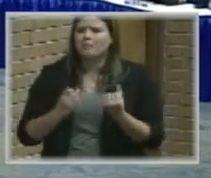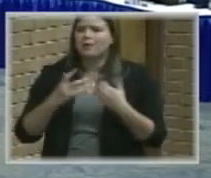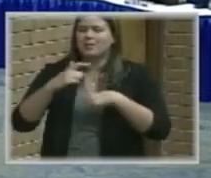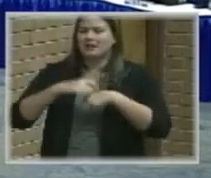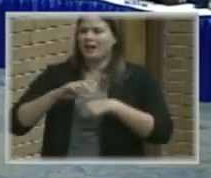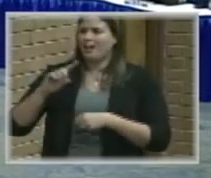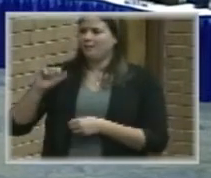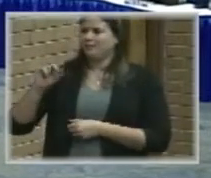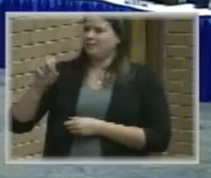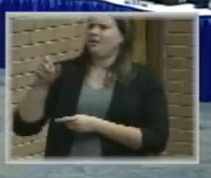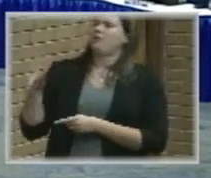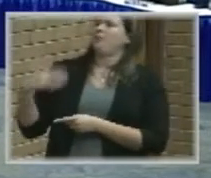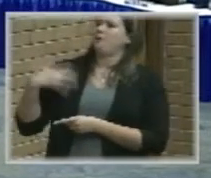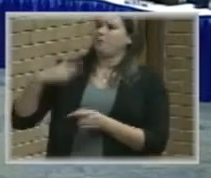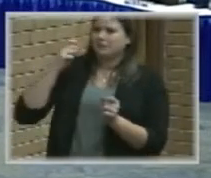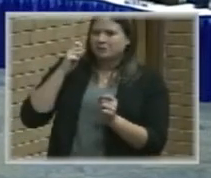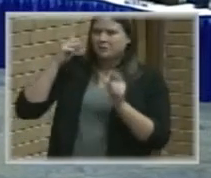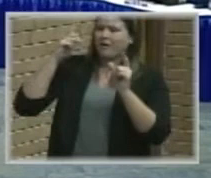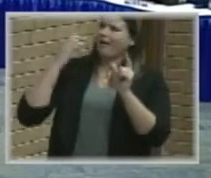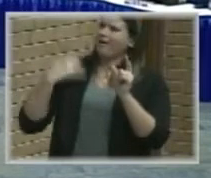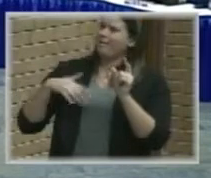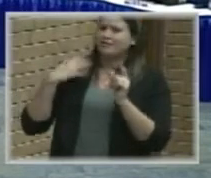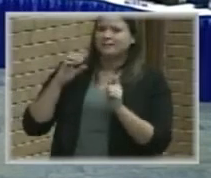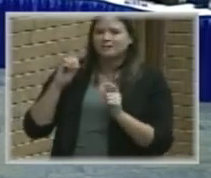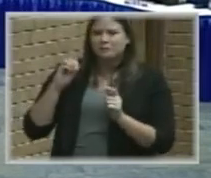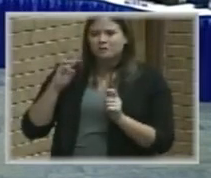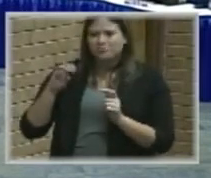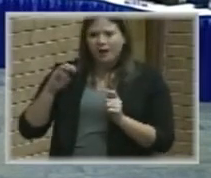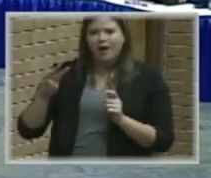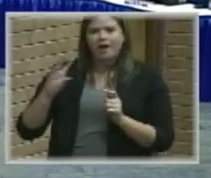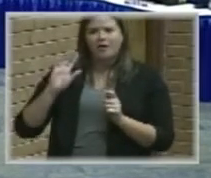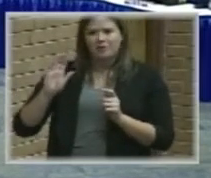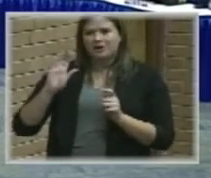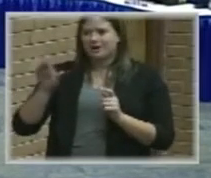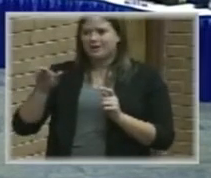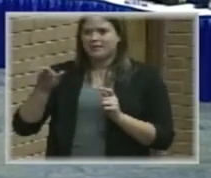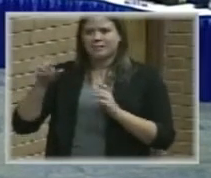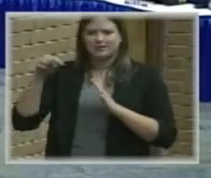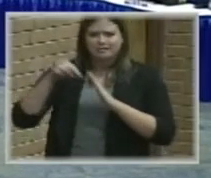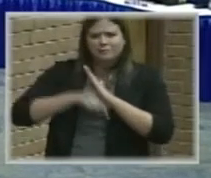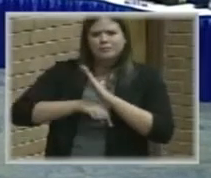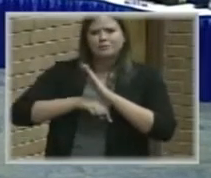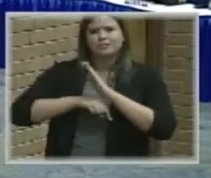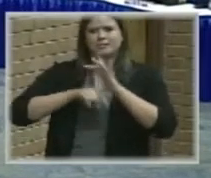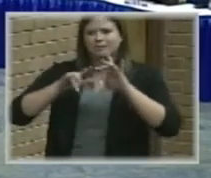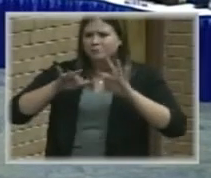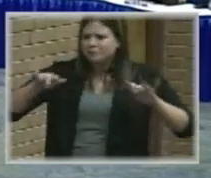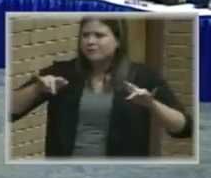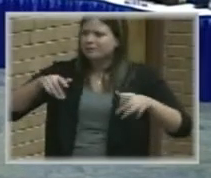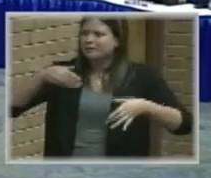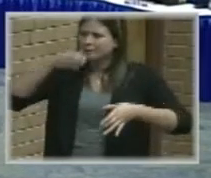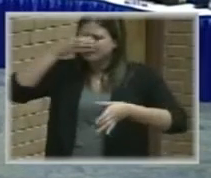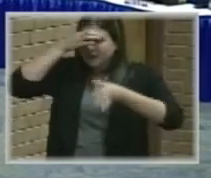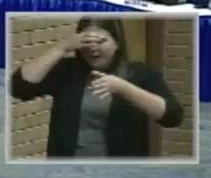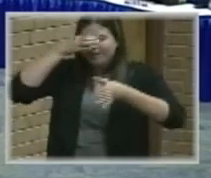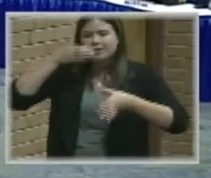surprise you with the breadth of his knowledge, and of course his service not only to the town but